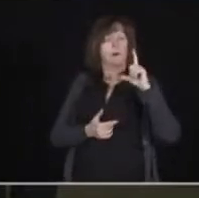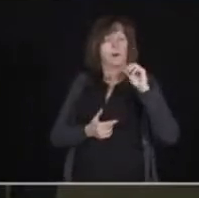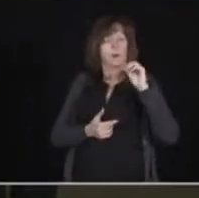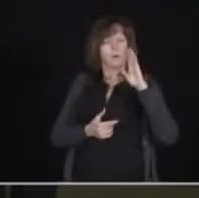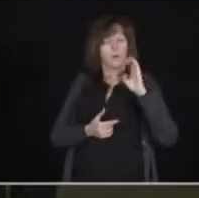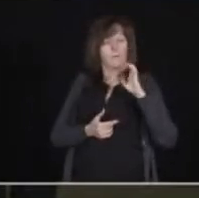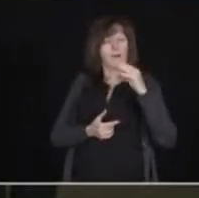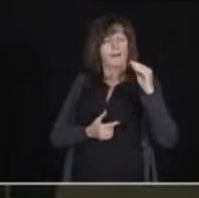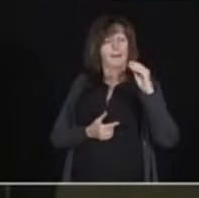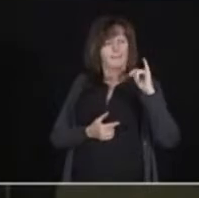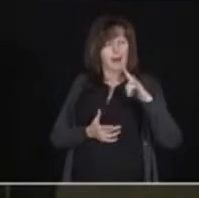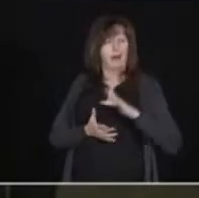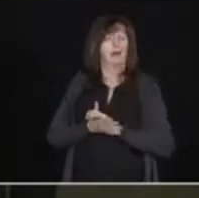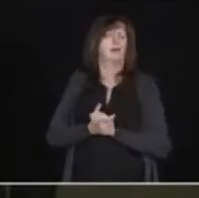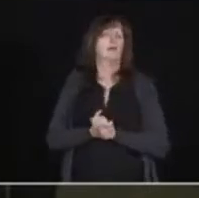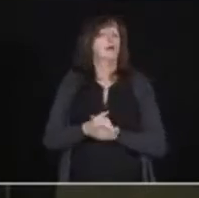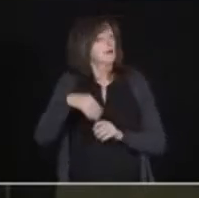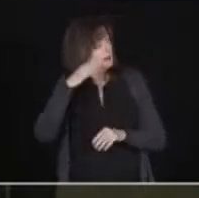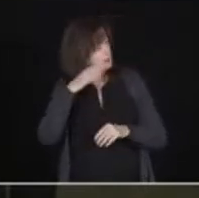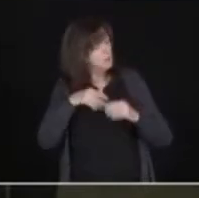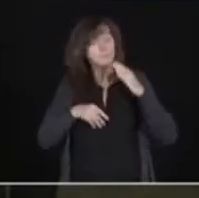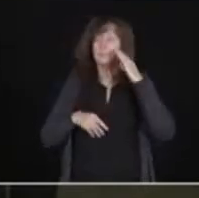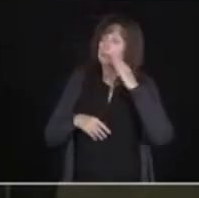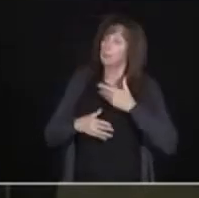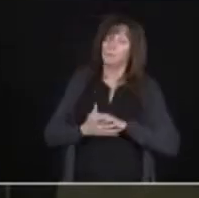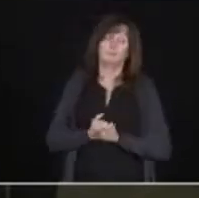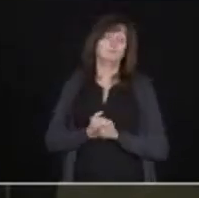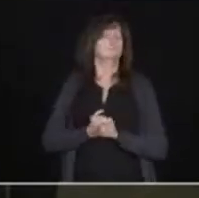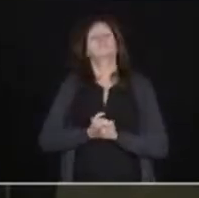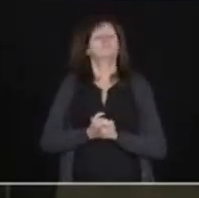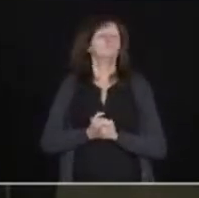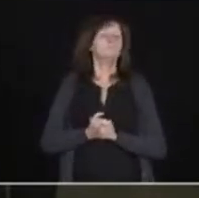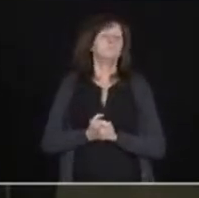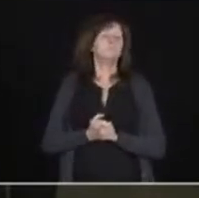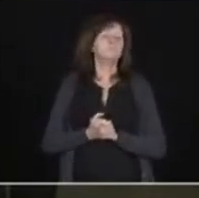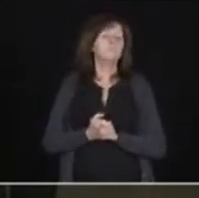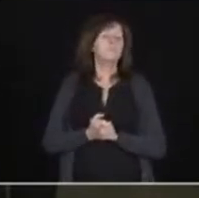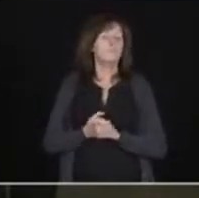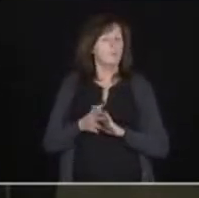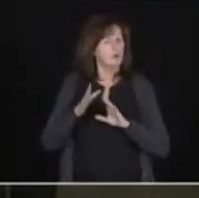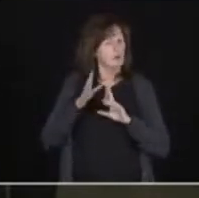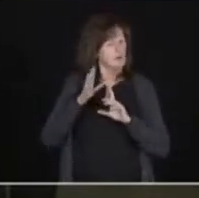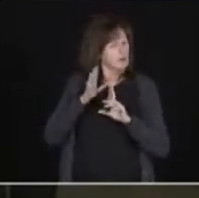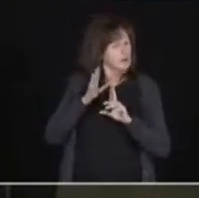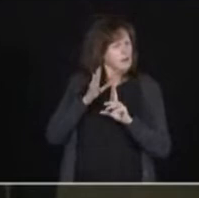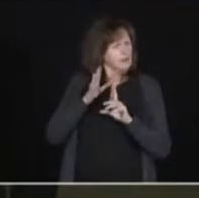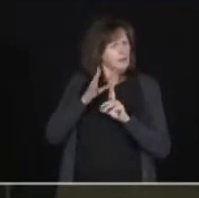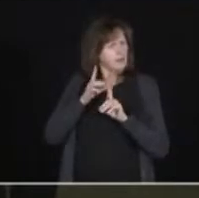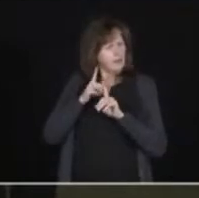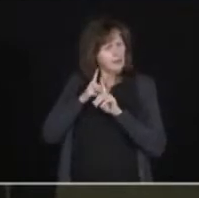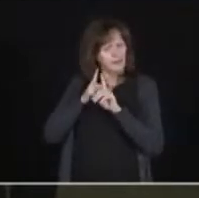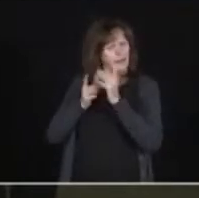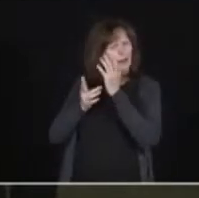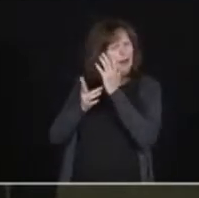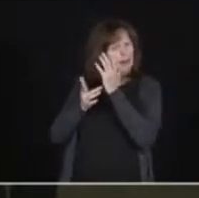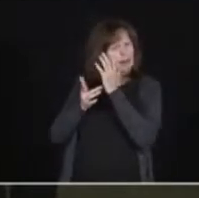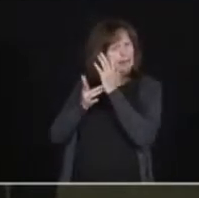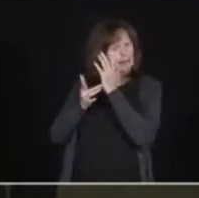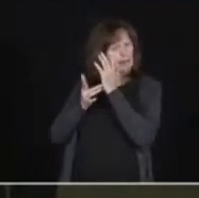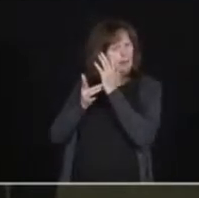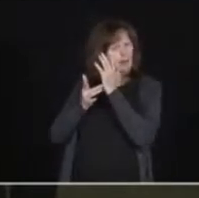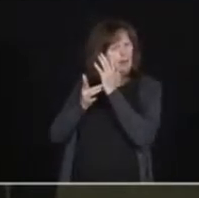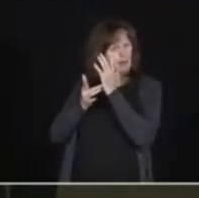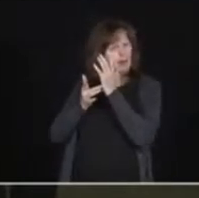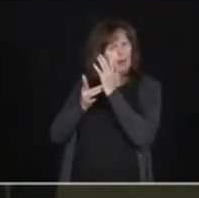you. Hi, Premier. Hi. I wanted just to go back to a technical point about the Canada Christian College. Sure.